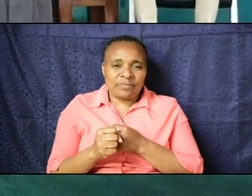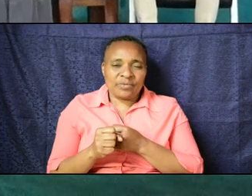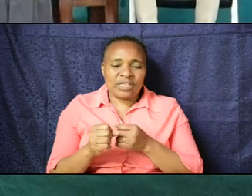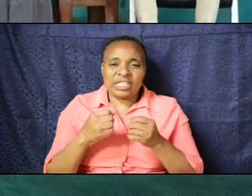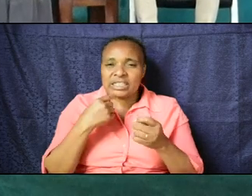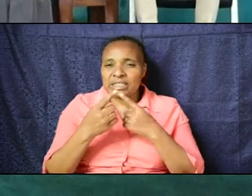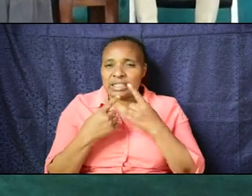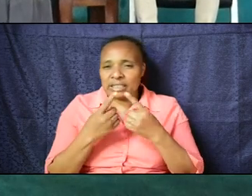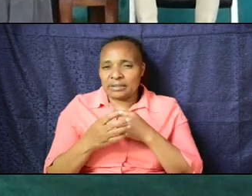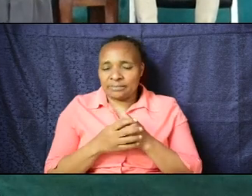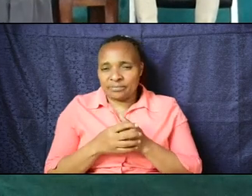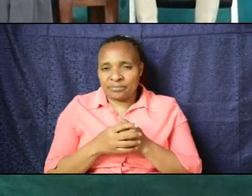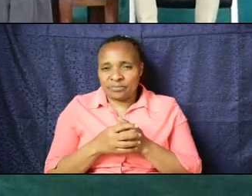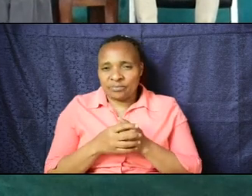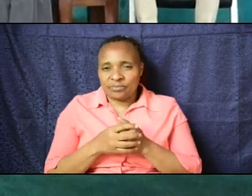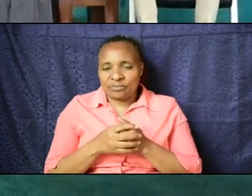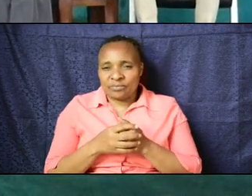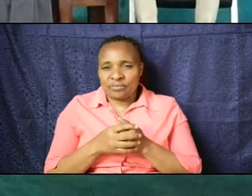Okay, it says,